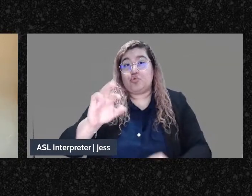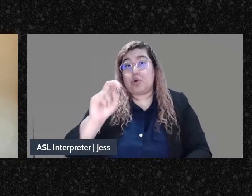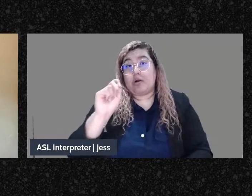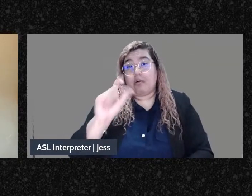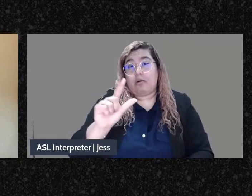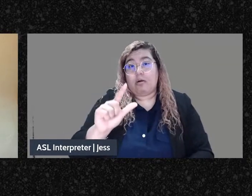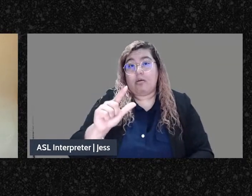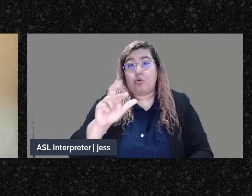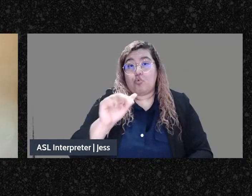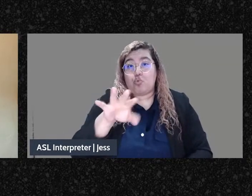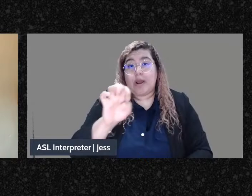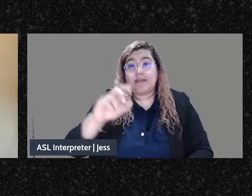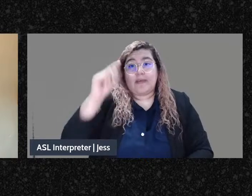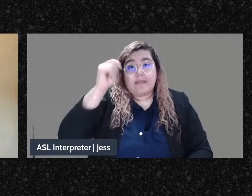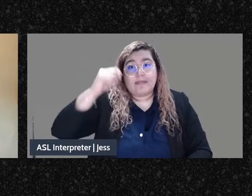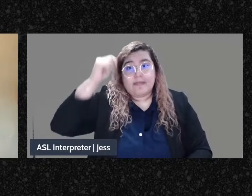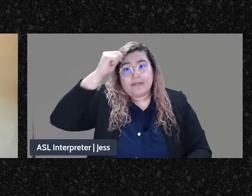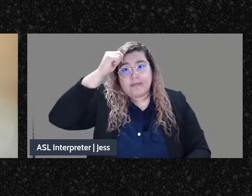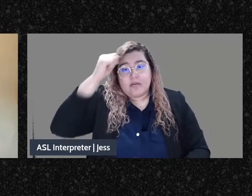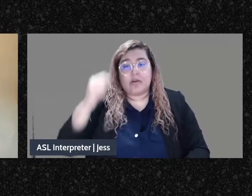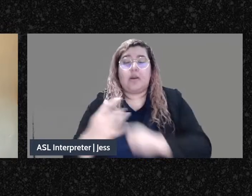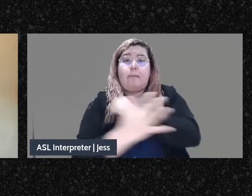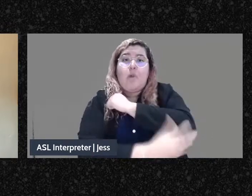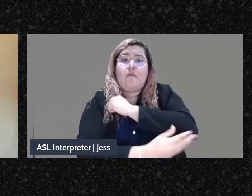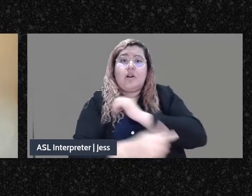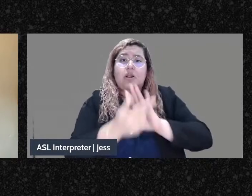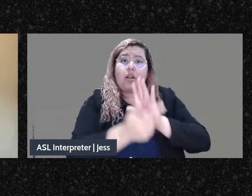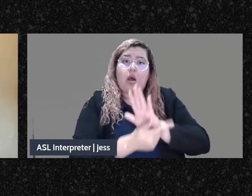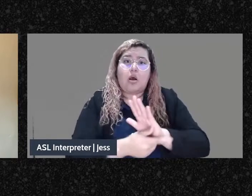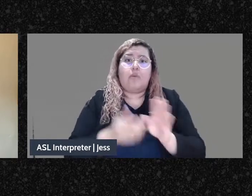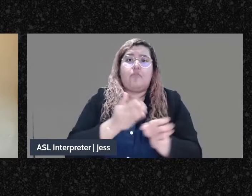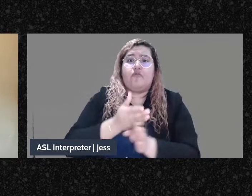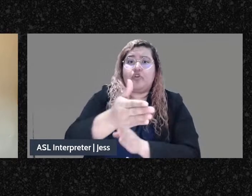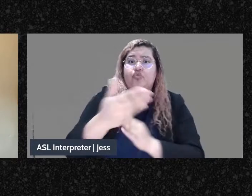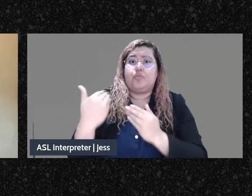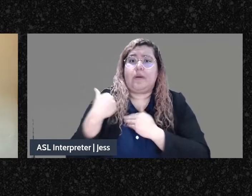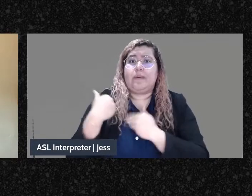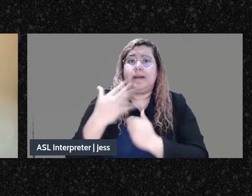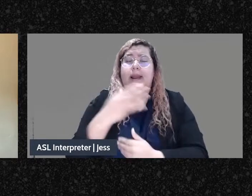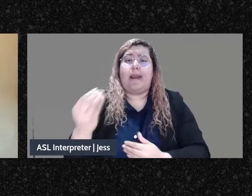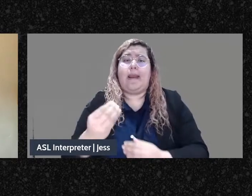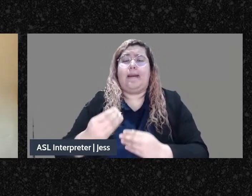law, professional responsibility, and immigration law.